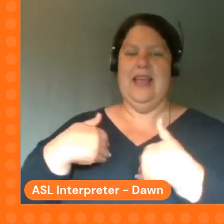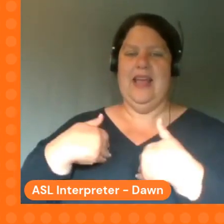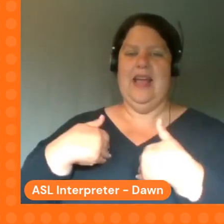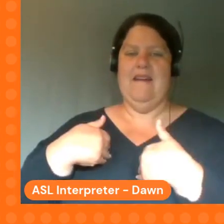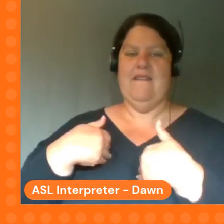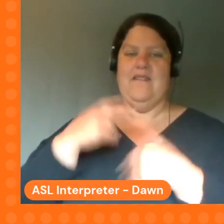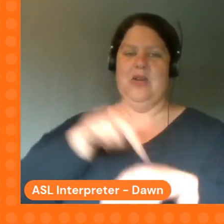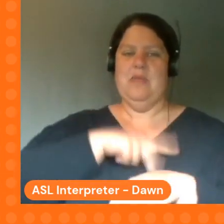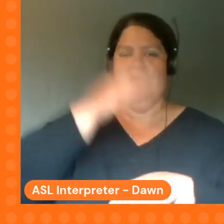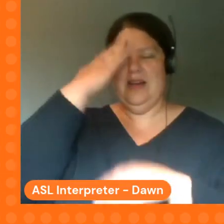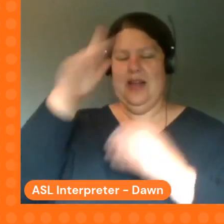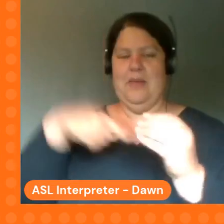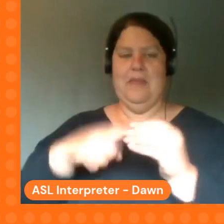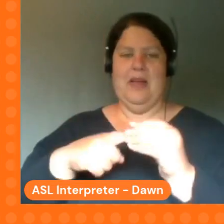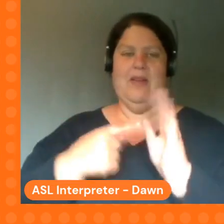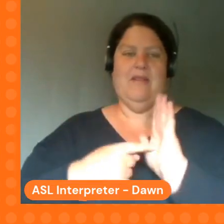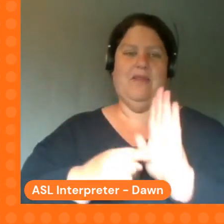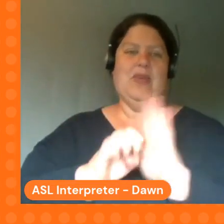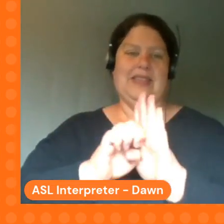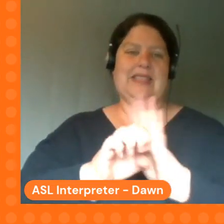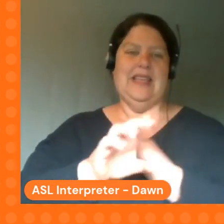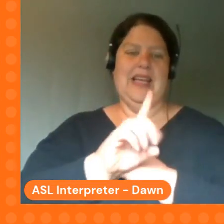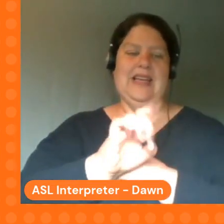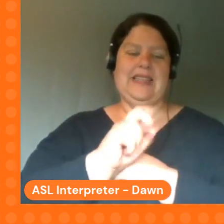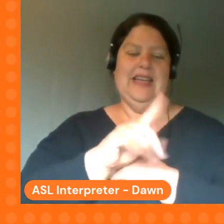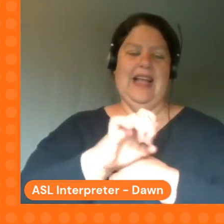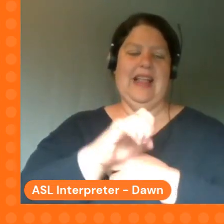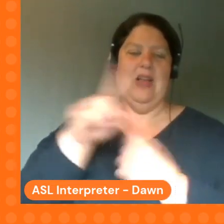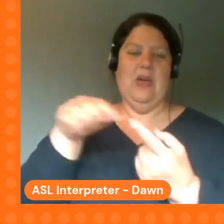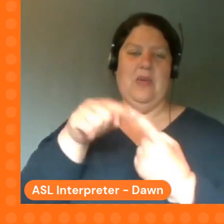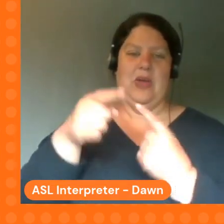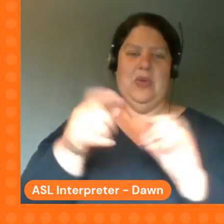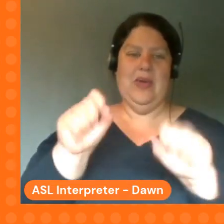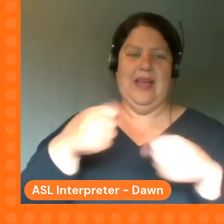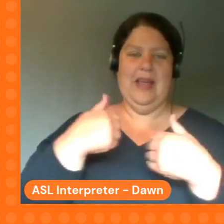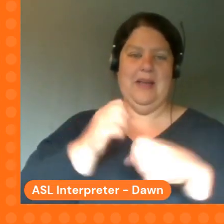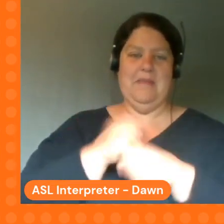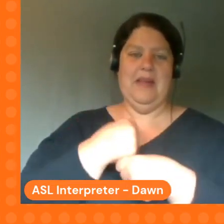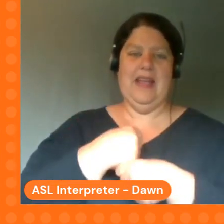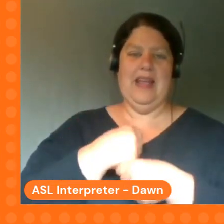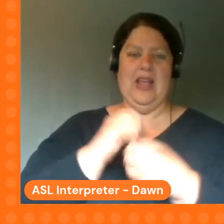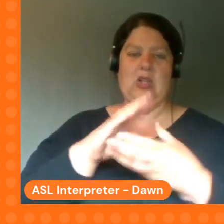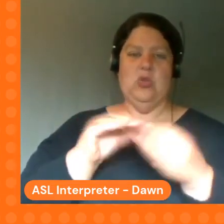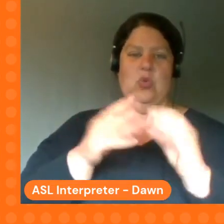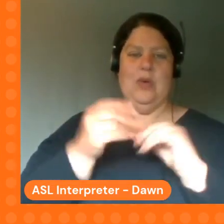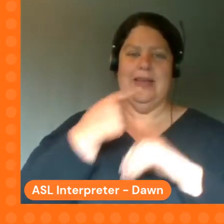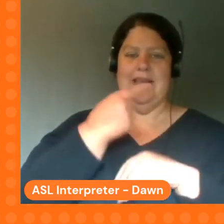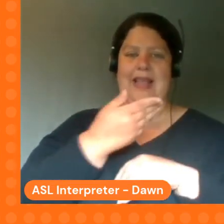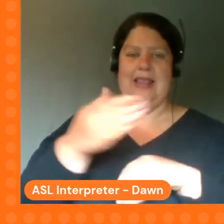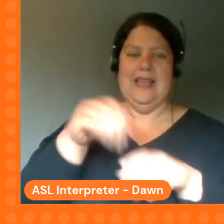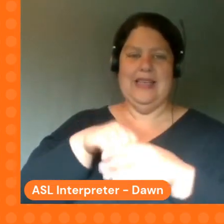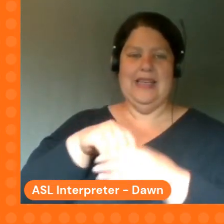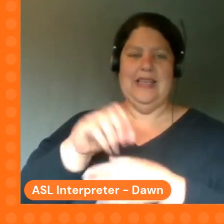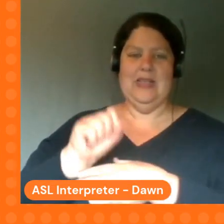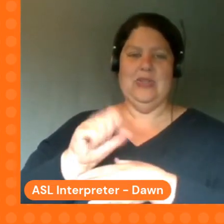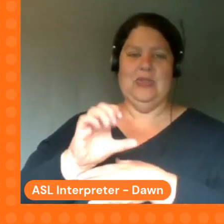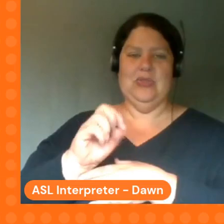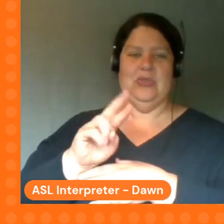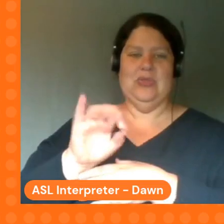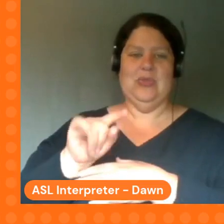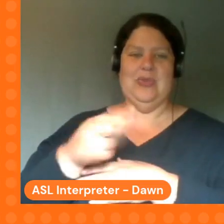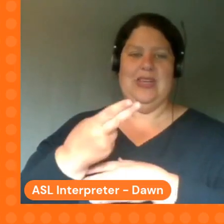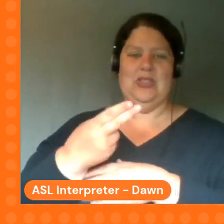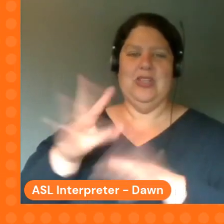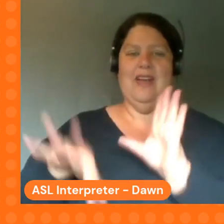So Dale's tool, where you can make these storytelling things inside of Scratch, find out what kind of biases